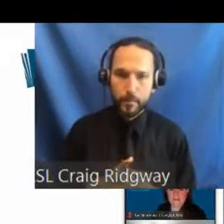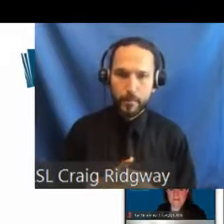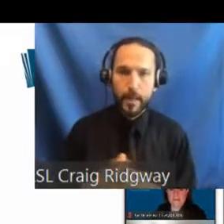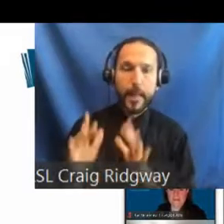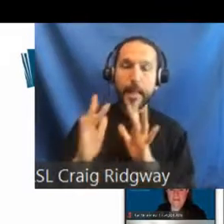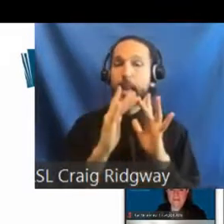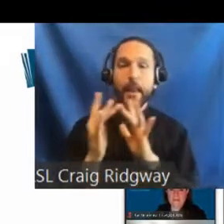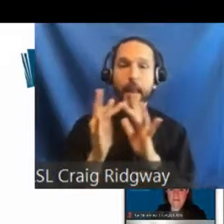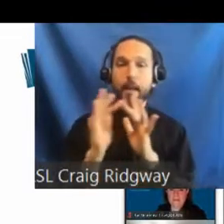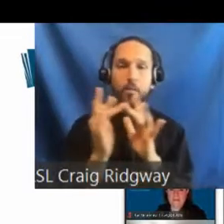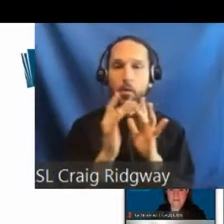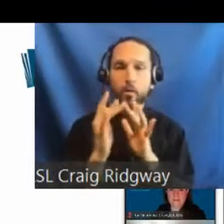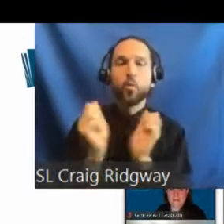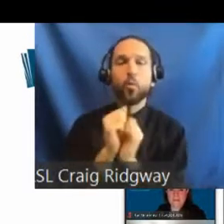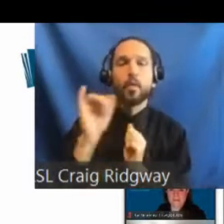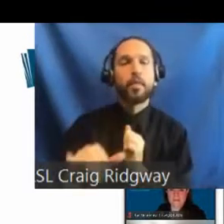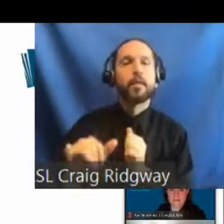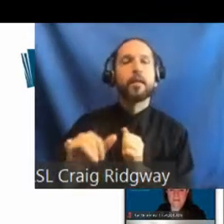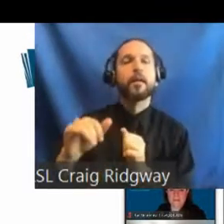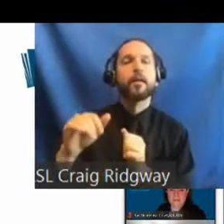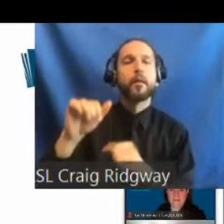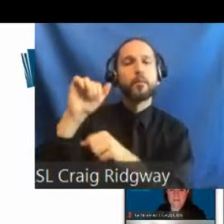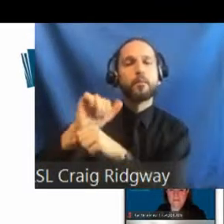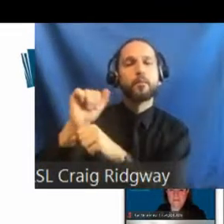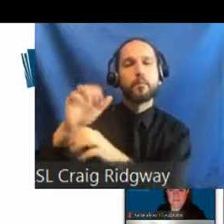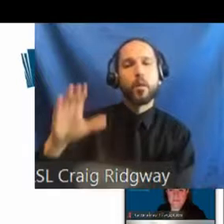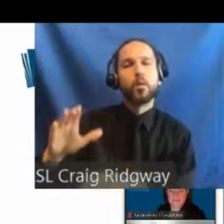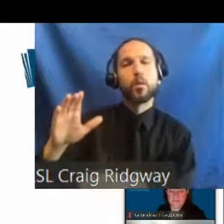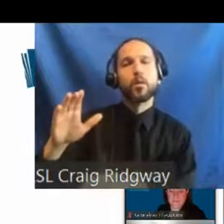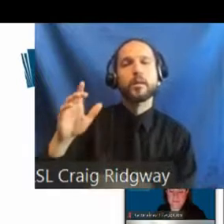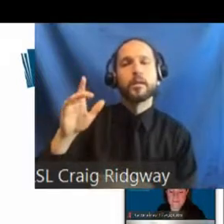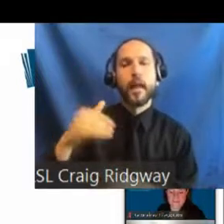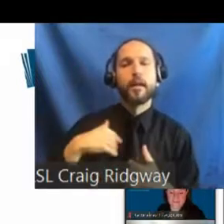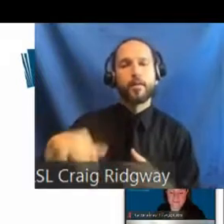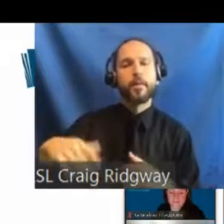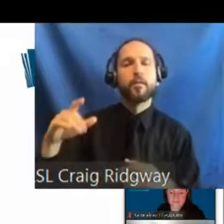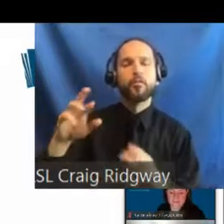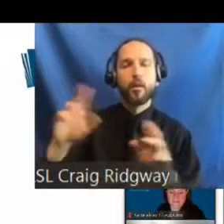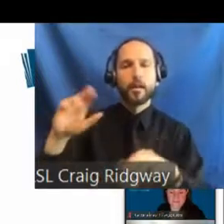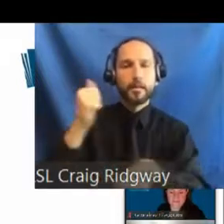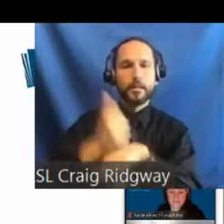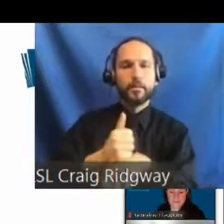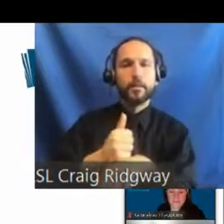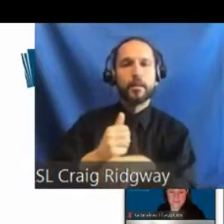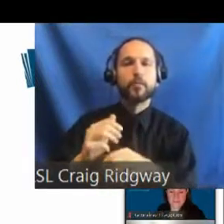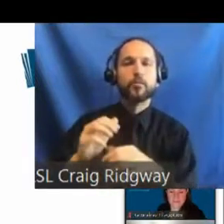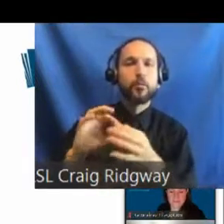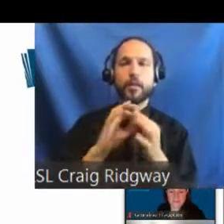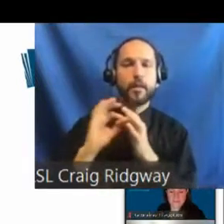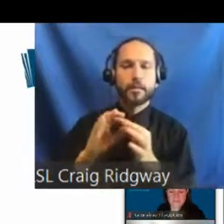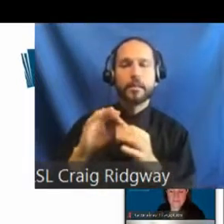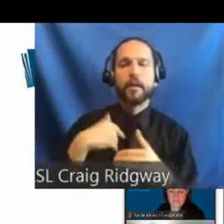Networking with prospective employers and utilizing the individual's existing relationships creates access to